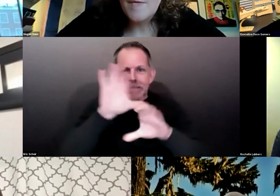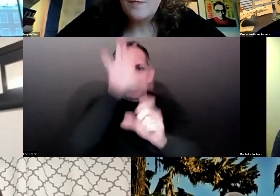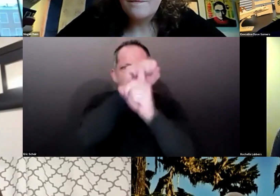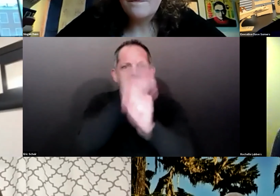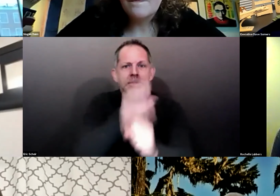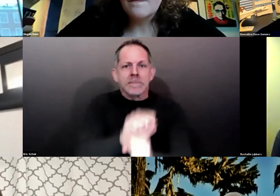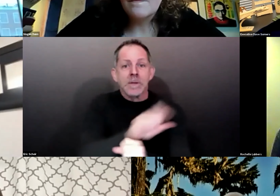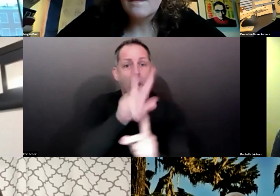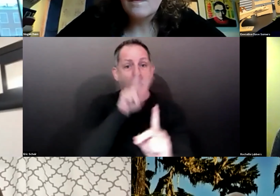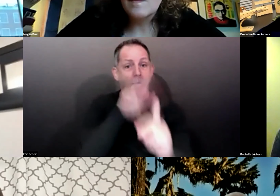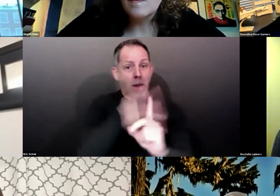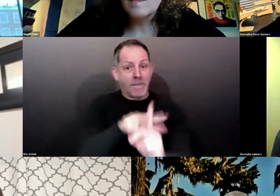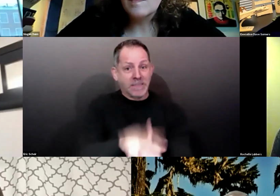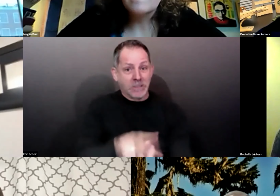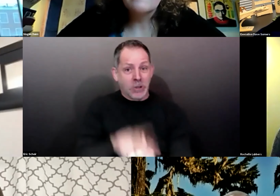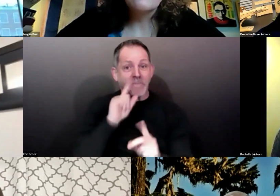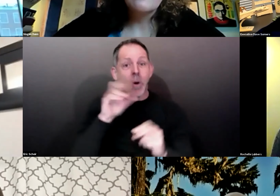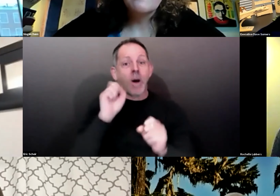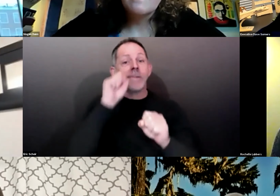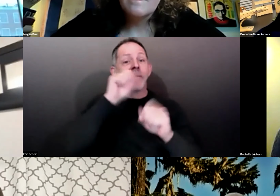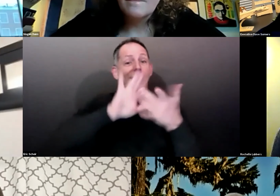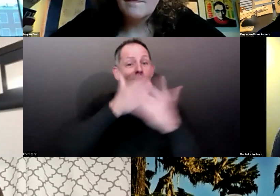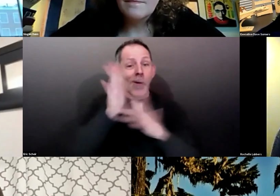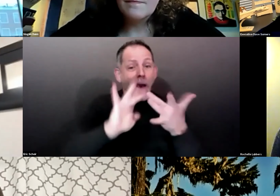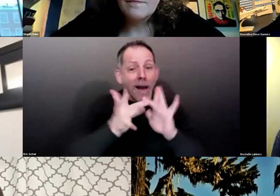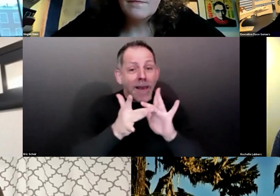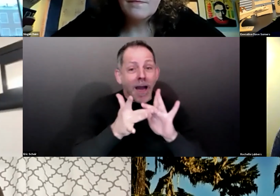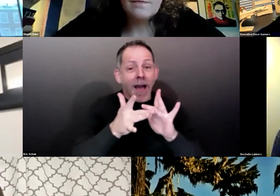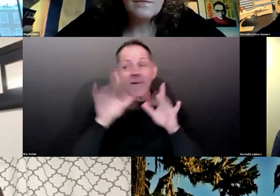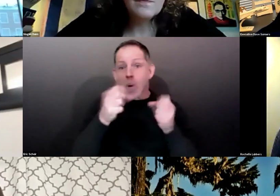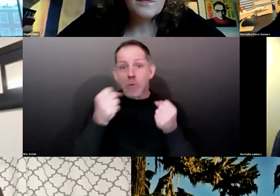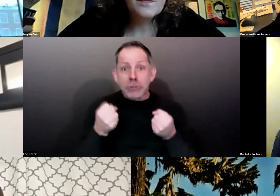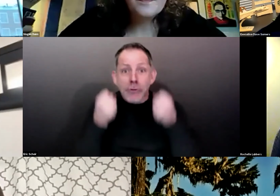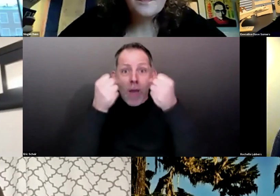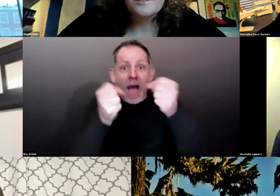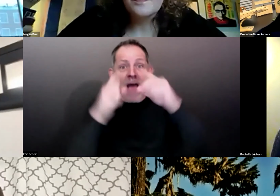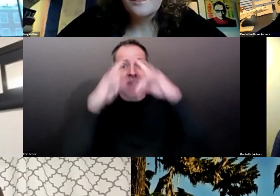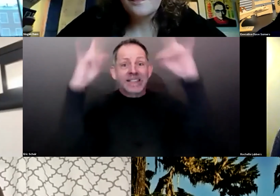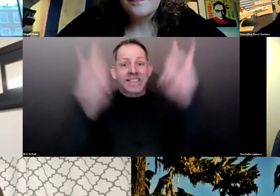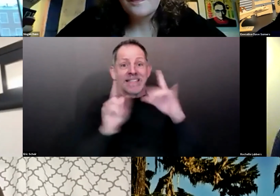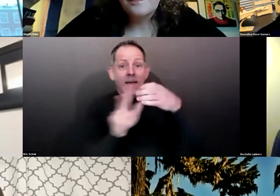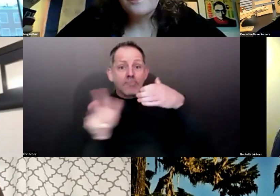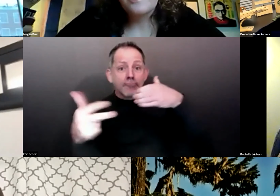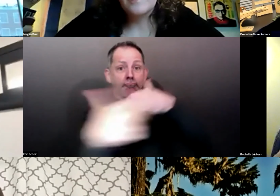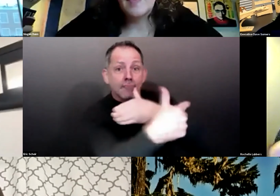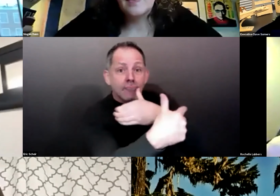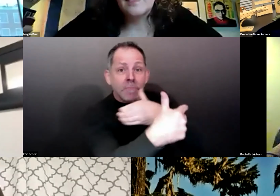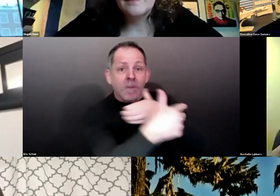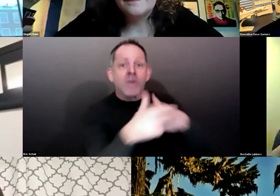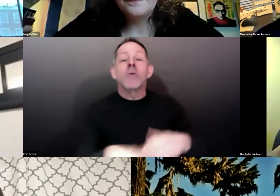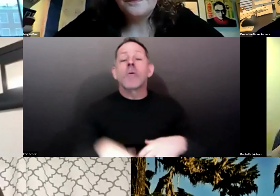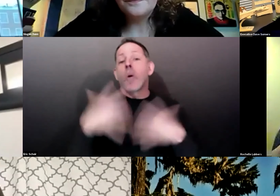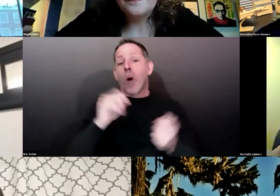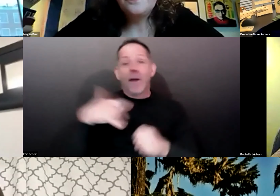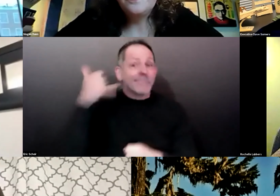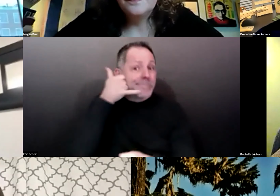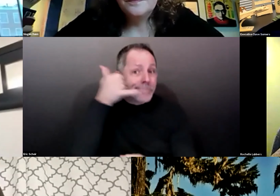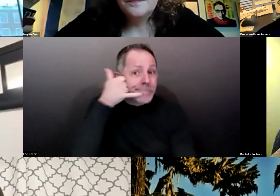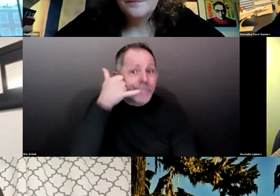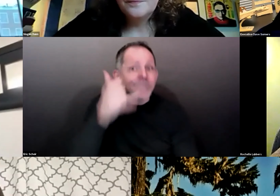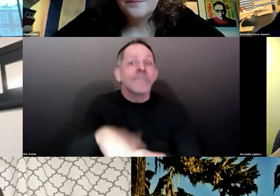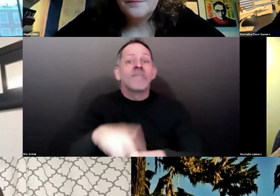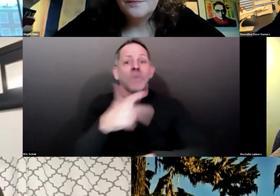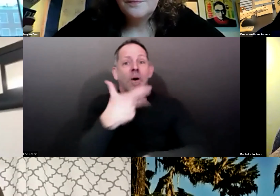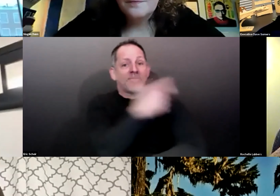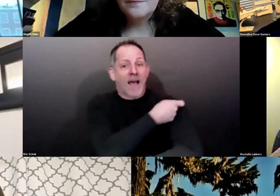sites. So we are working, we recognize those difficulties that many people have, and we're working just as quickly as we can to alleviate